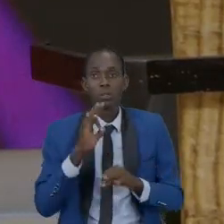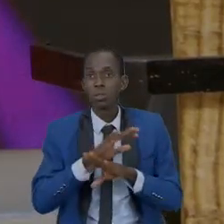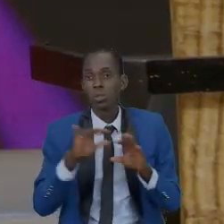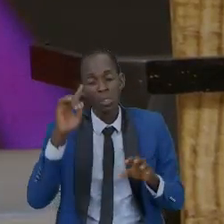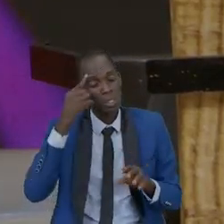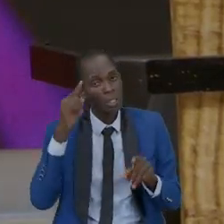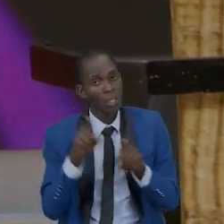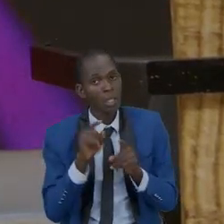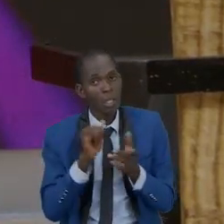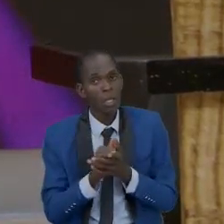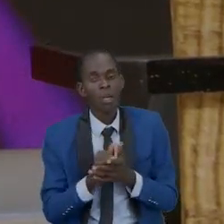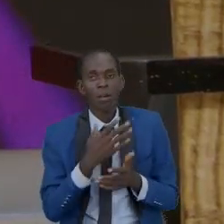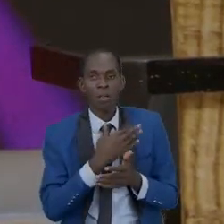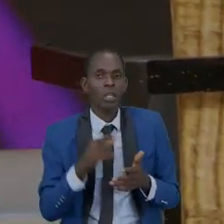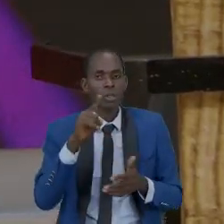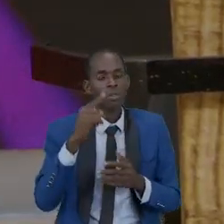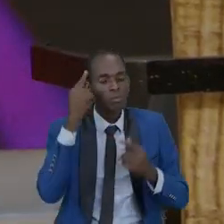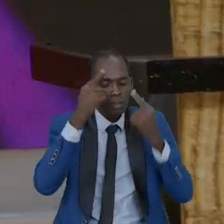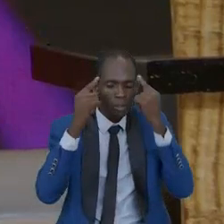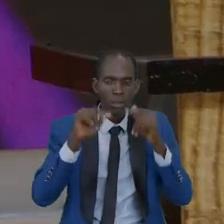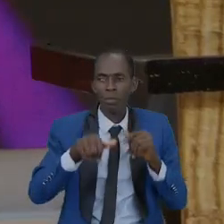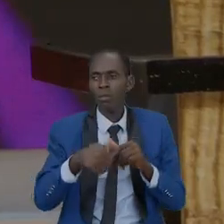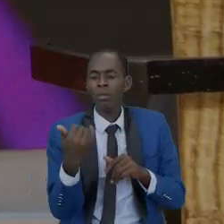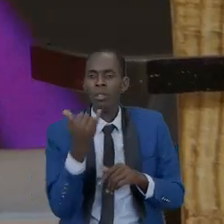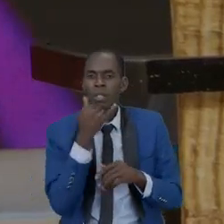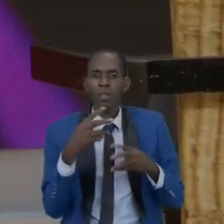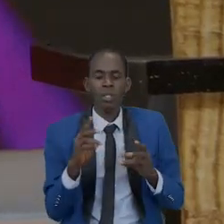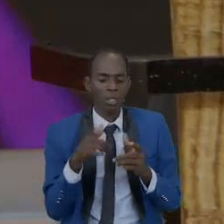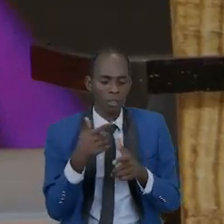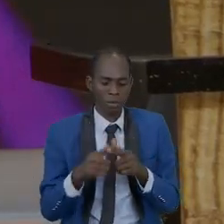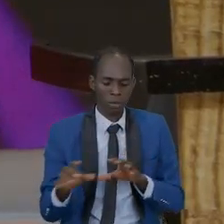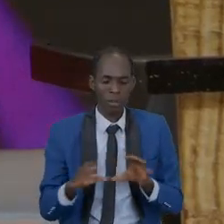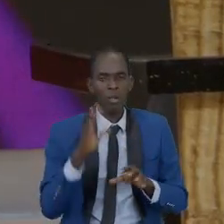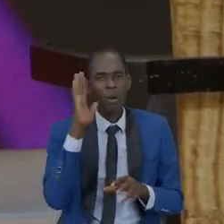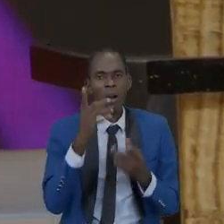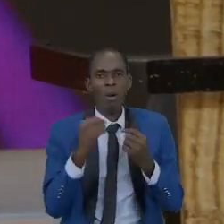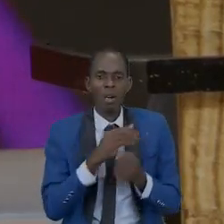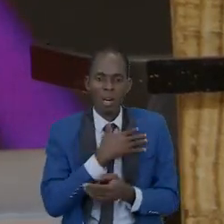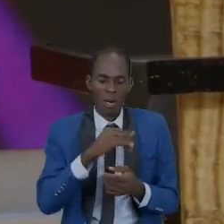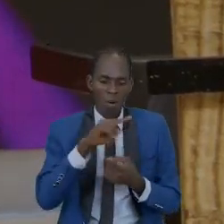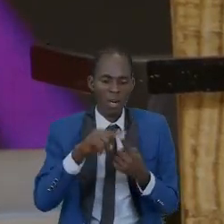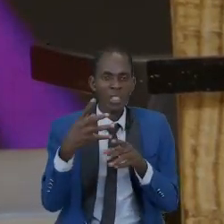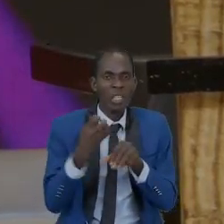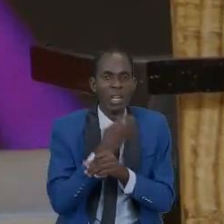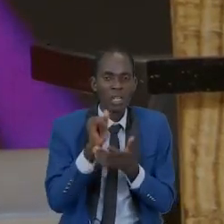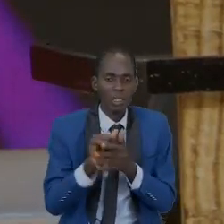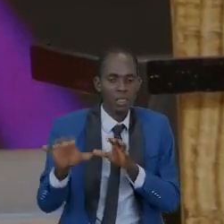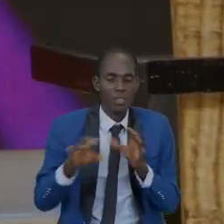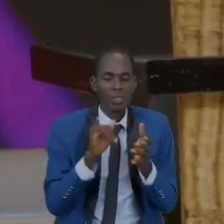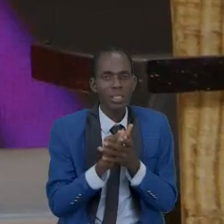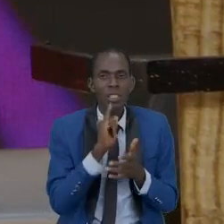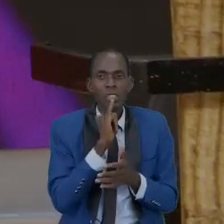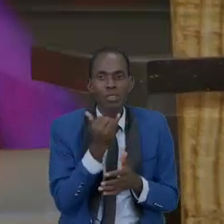and you have the thought the other way, then action will come. And when you take an action that is wrong,